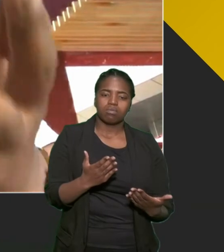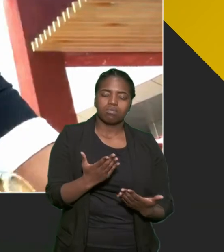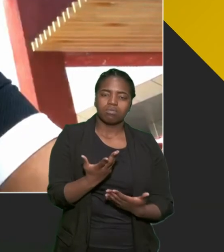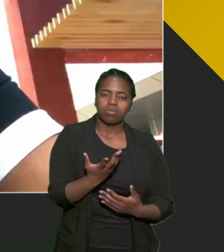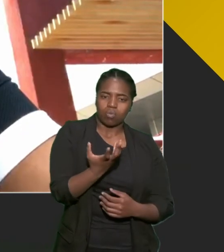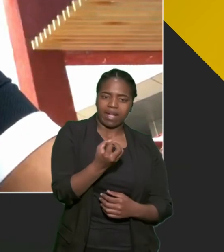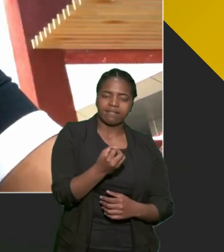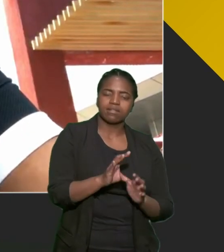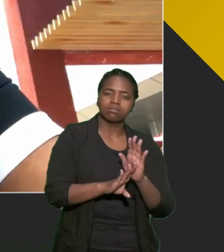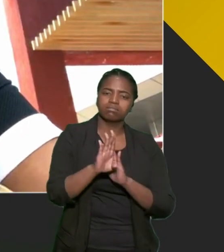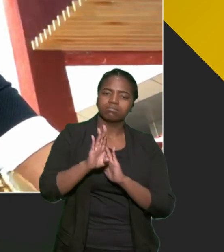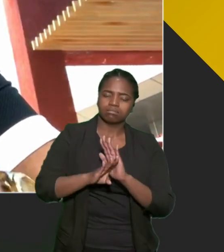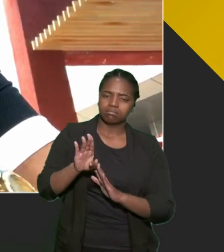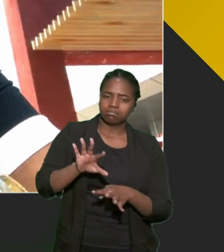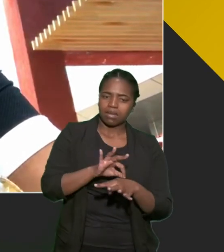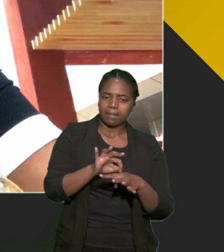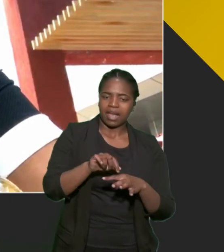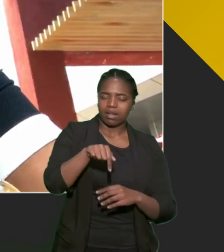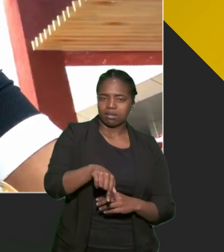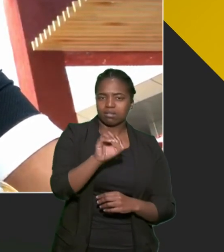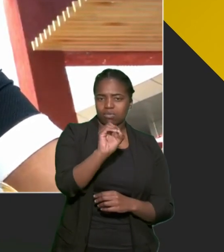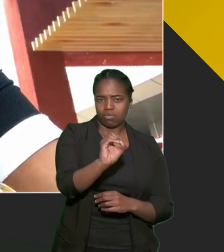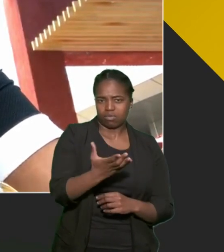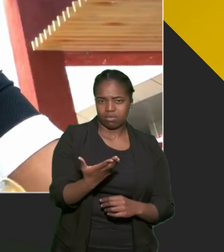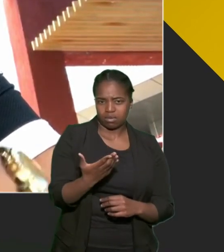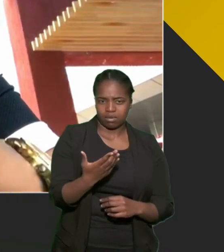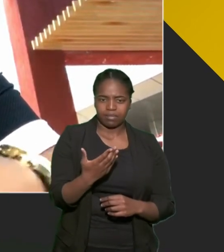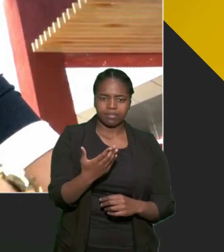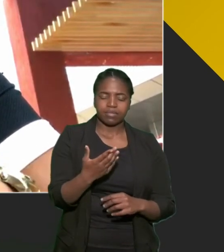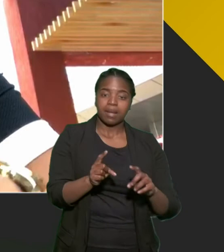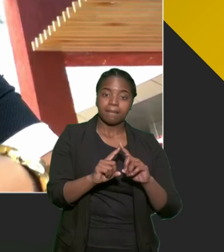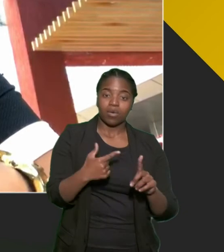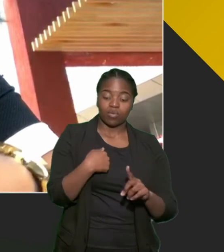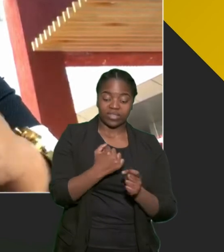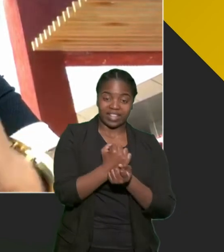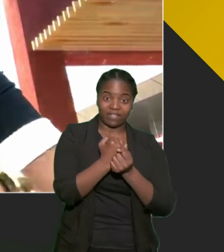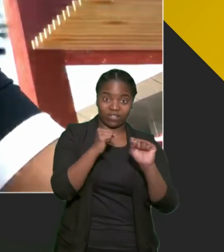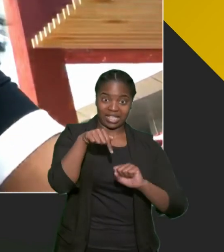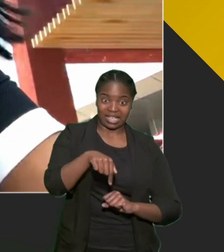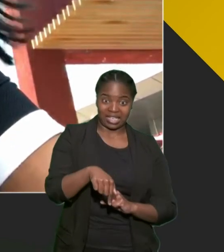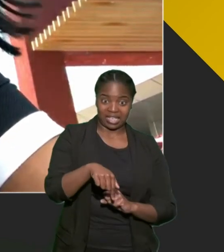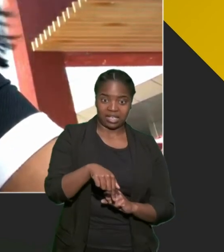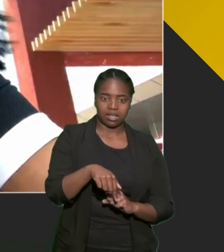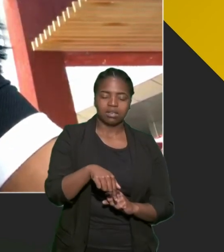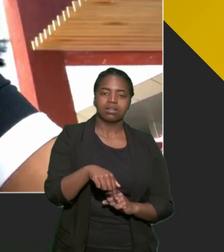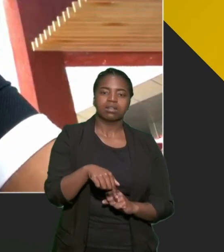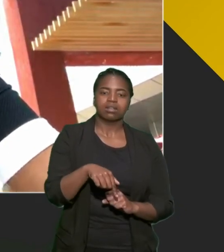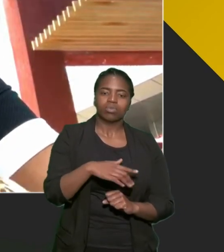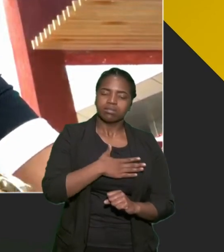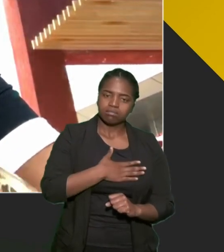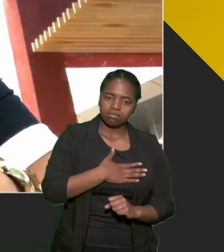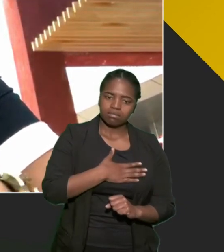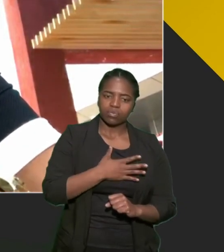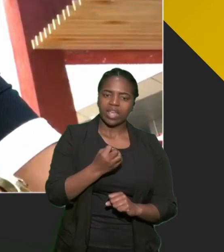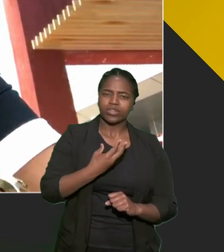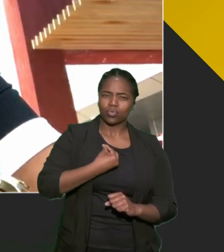there's a success plan in place being set up. Plus also the democracy in Rwanda. The world should appreciate the fact that we have a